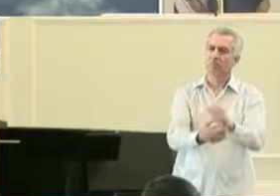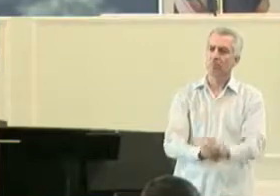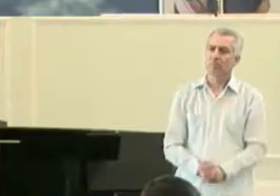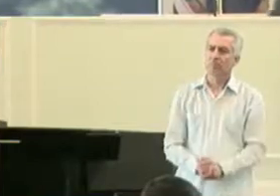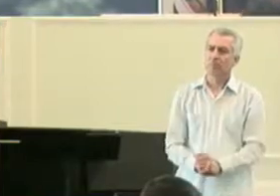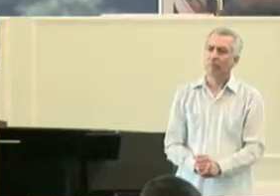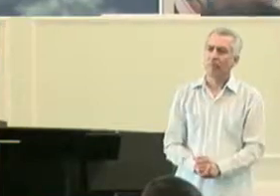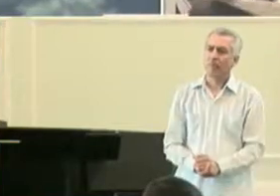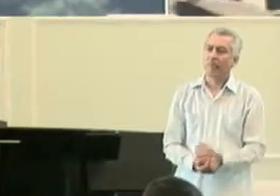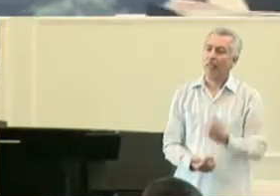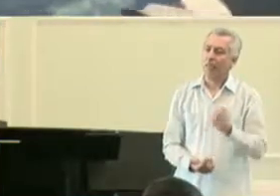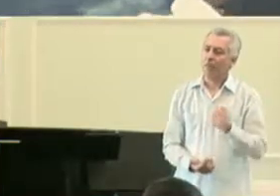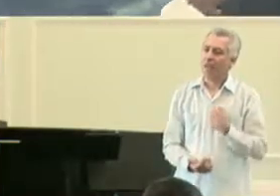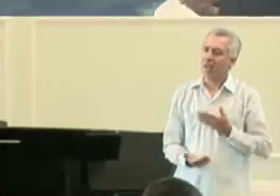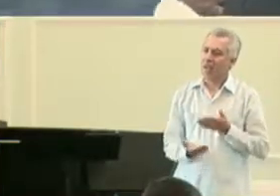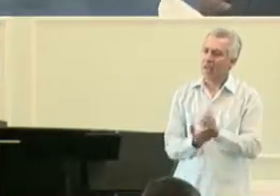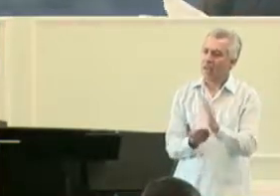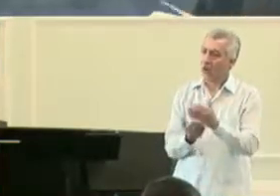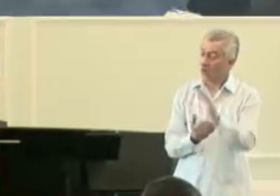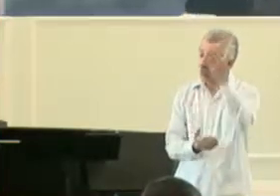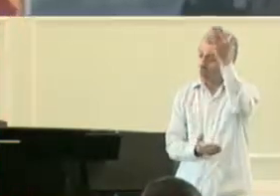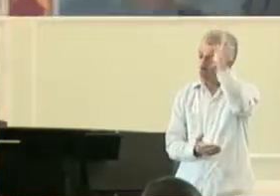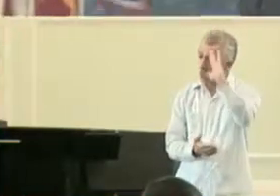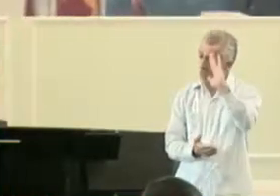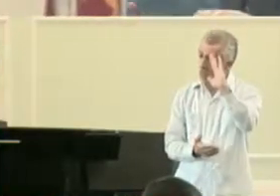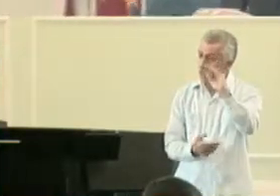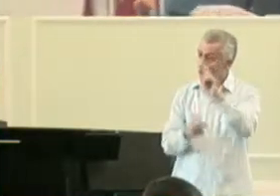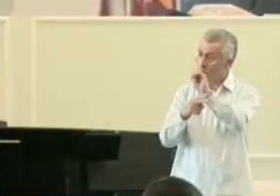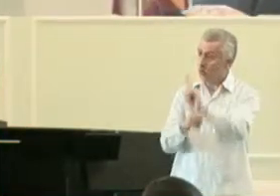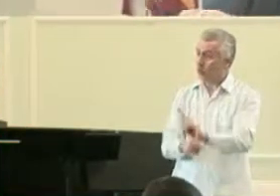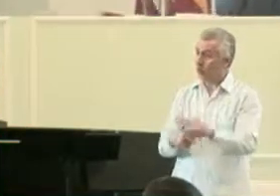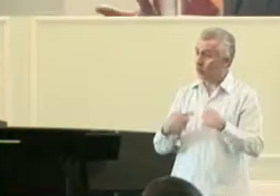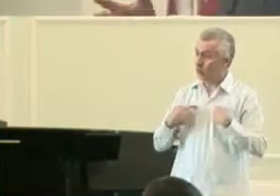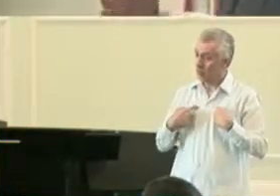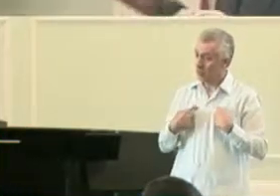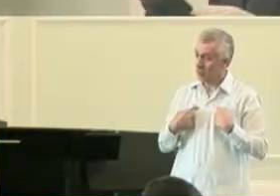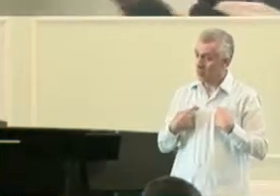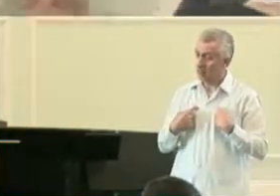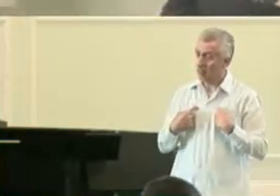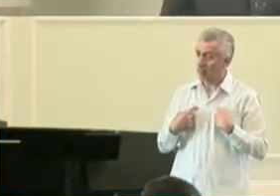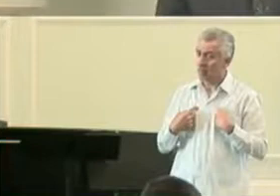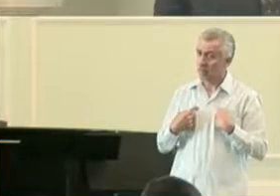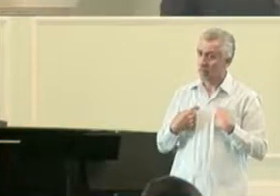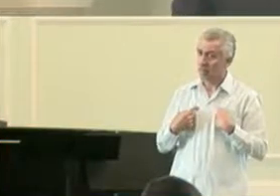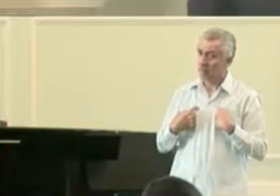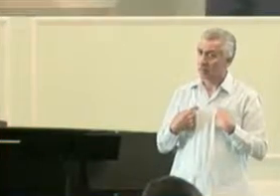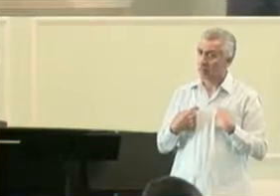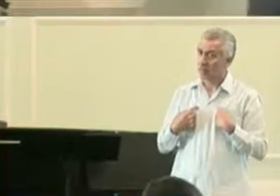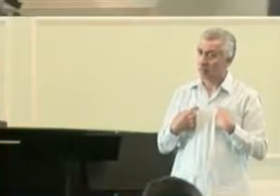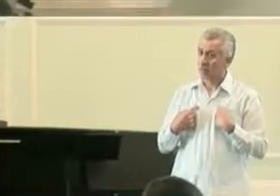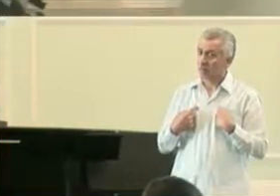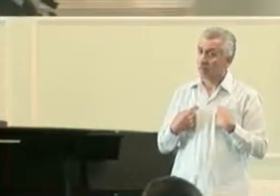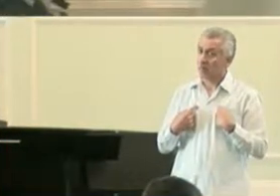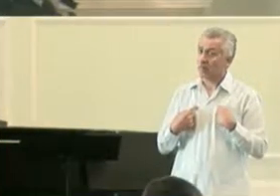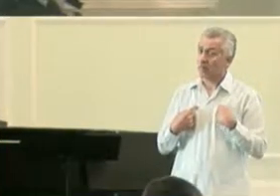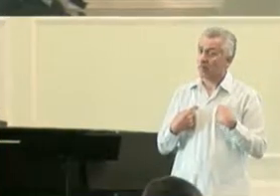Am I allowing God to utilize my gifts, whatever gifts those are,